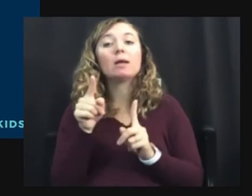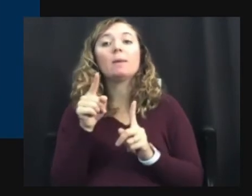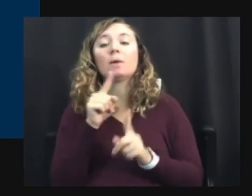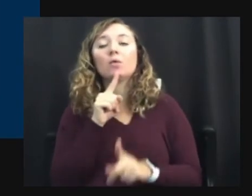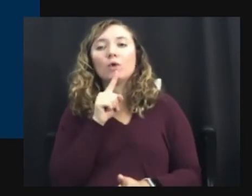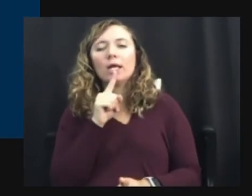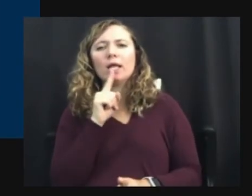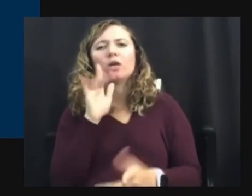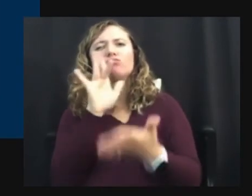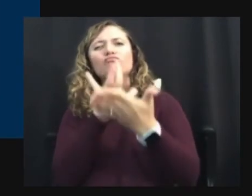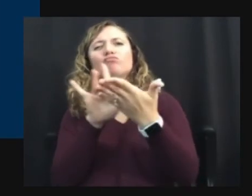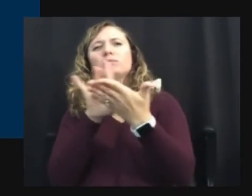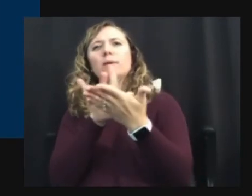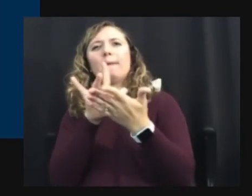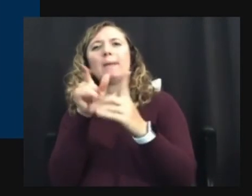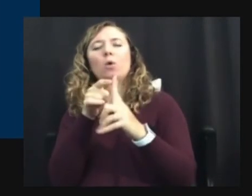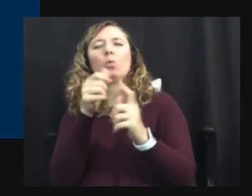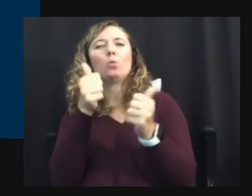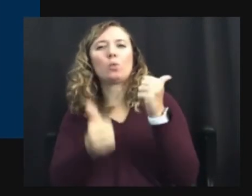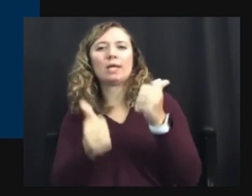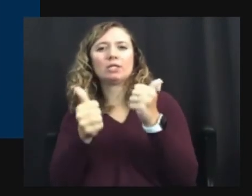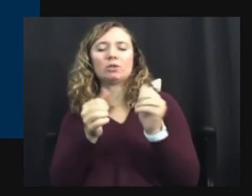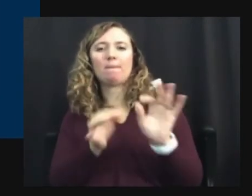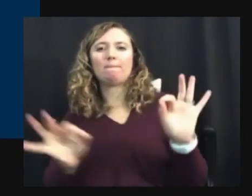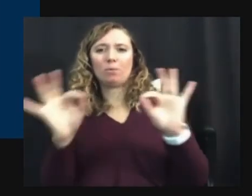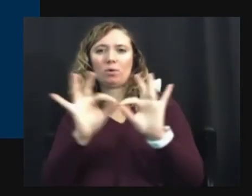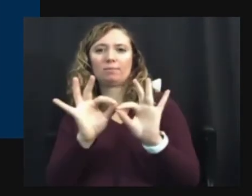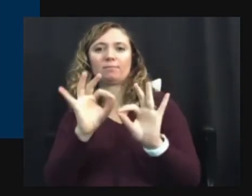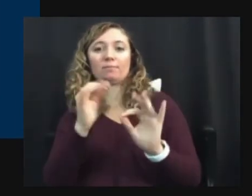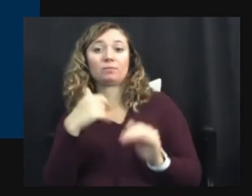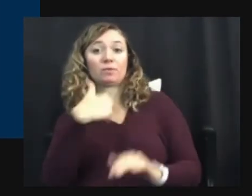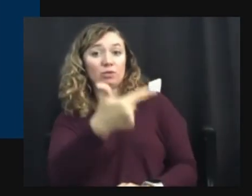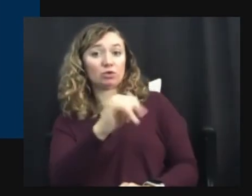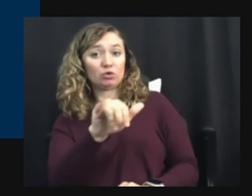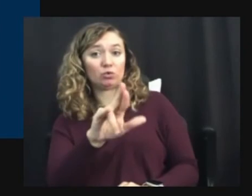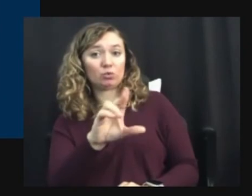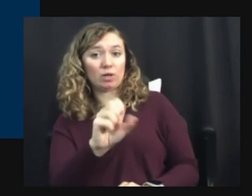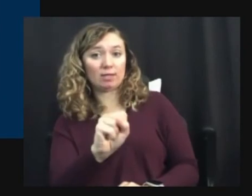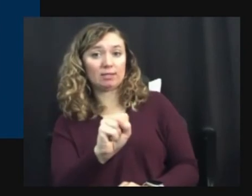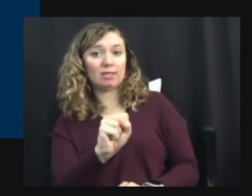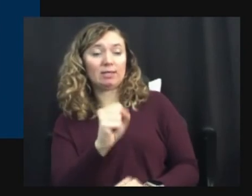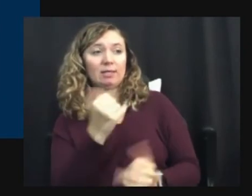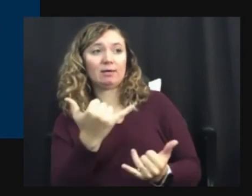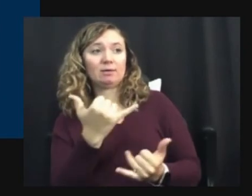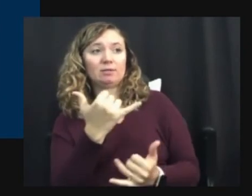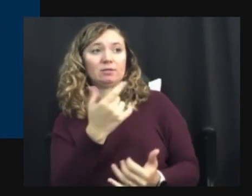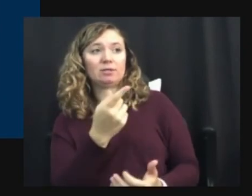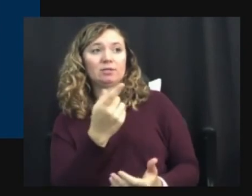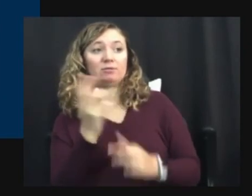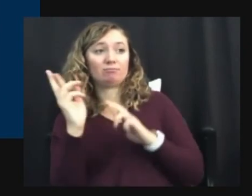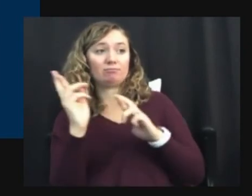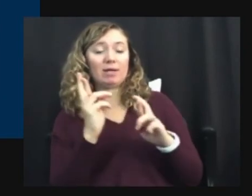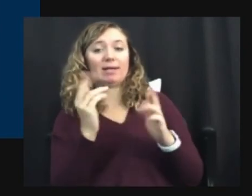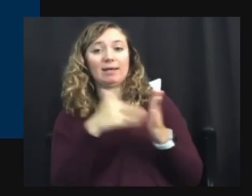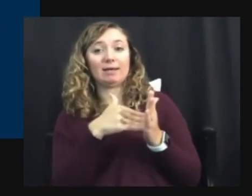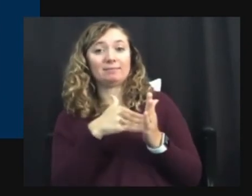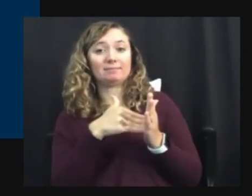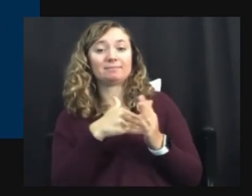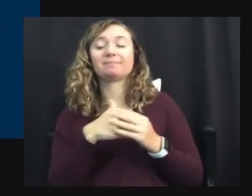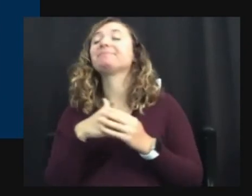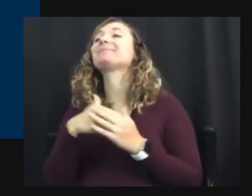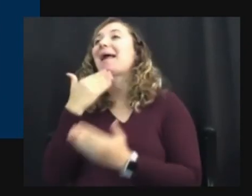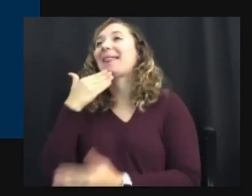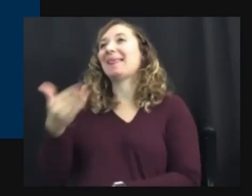are important. And I'll turn over to Jules now that her mic is back to working.